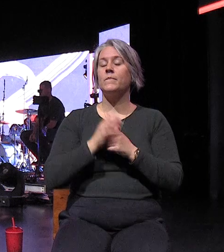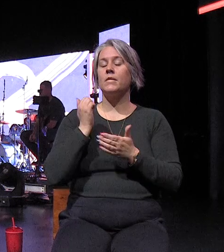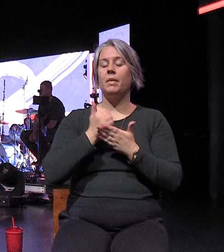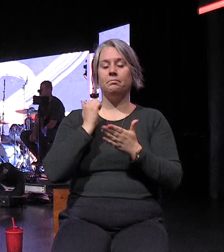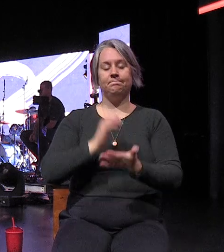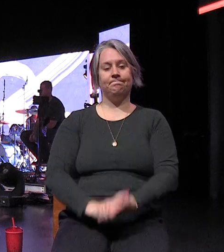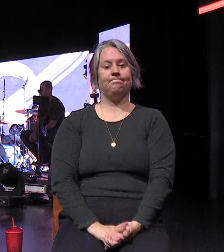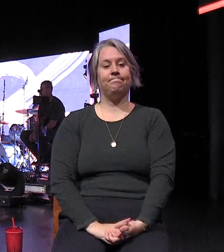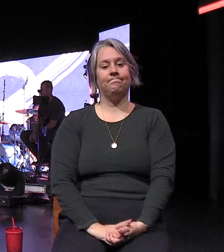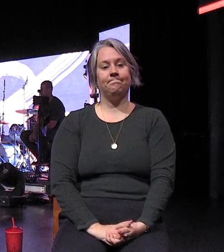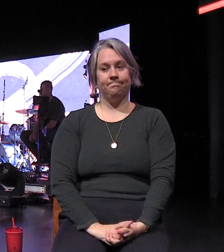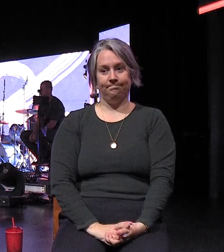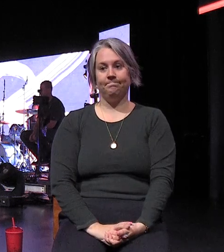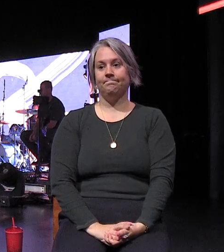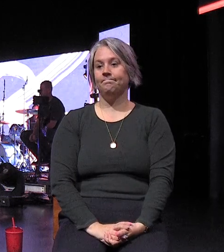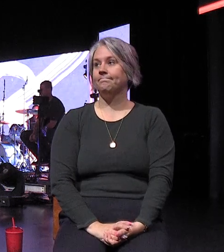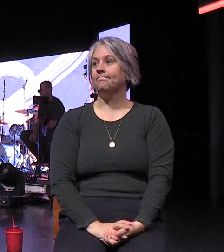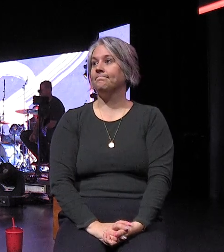Amen, amen.